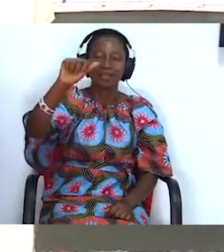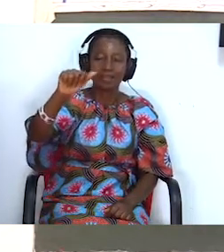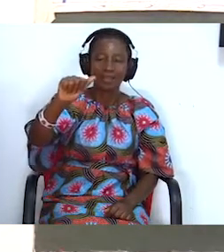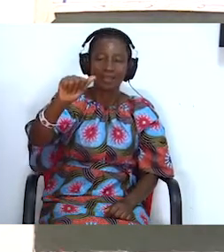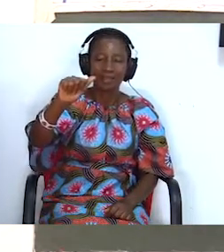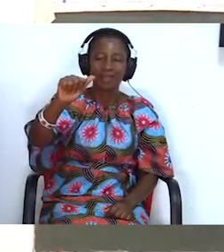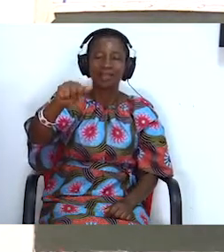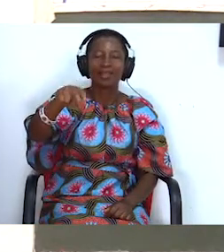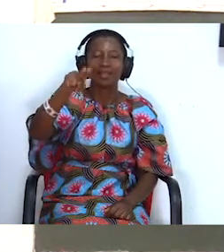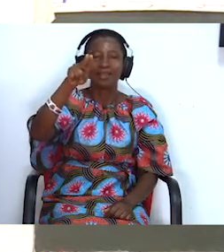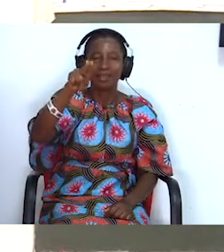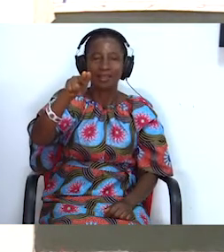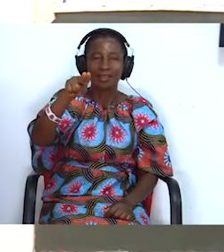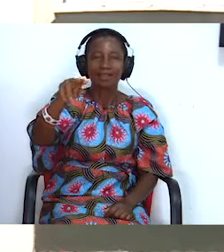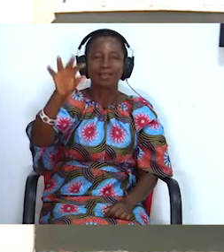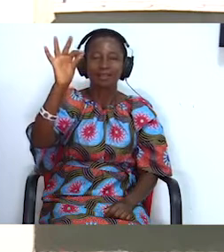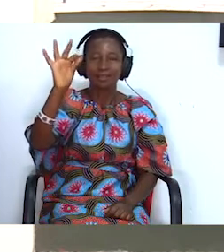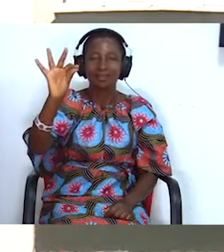Ant. Say it again.